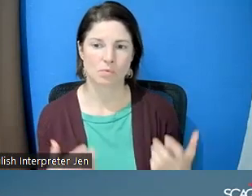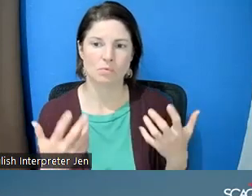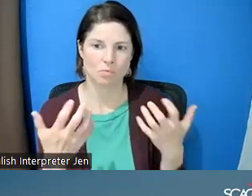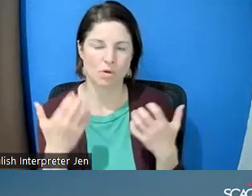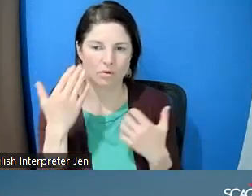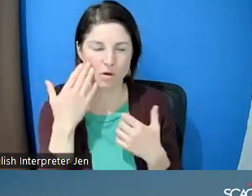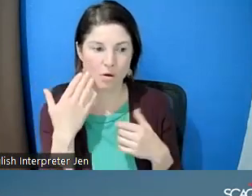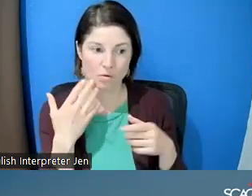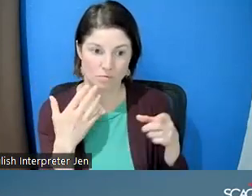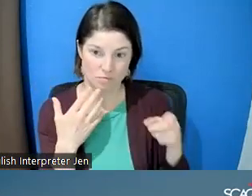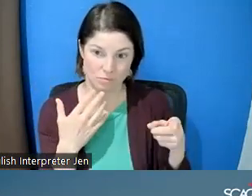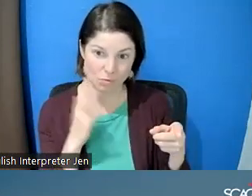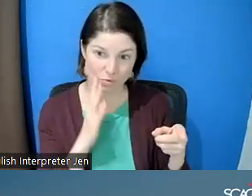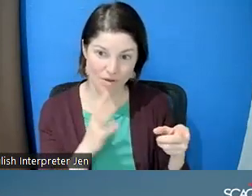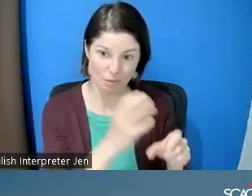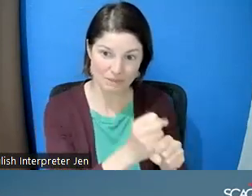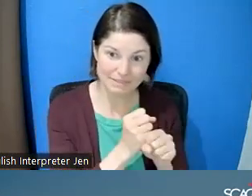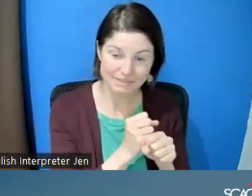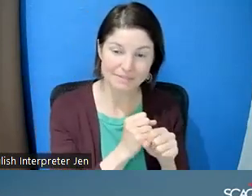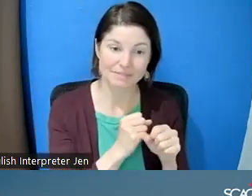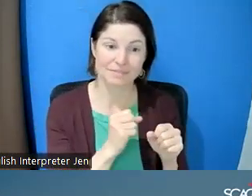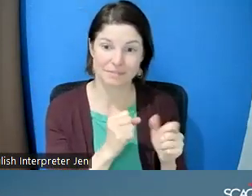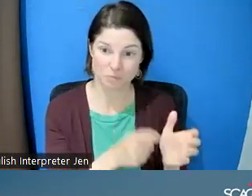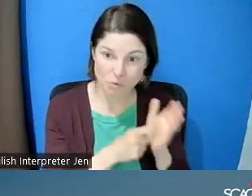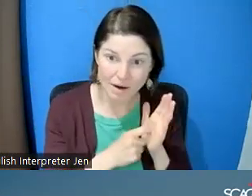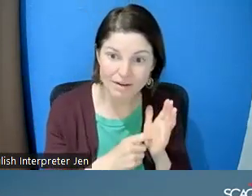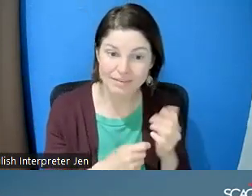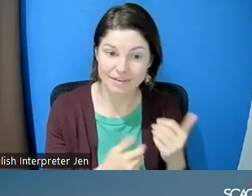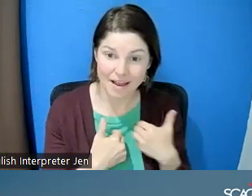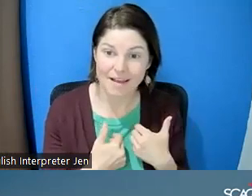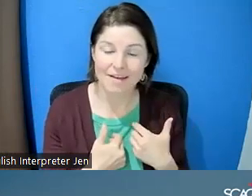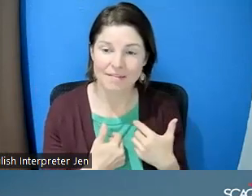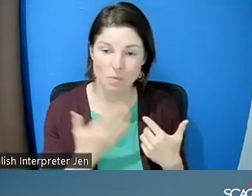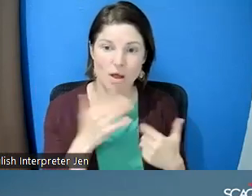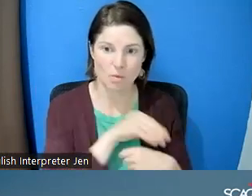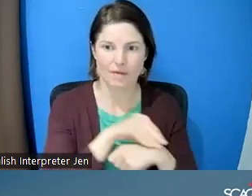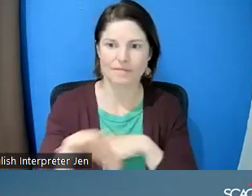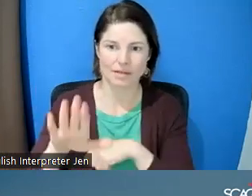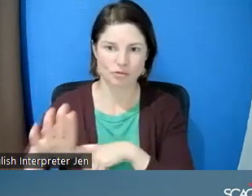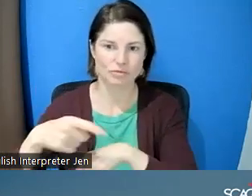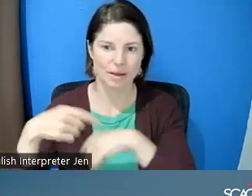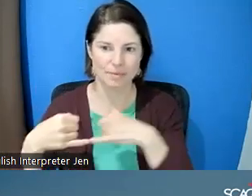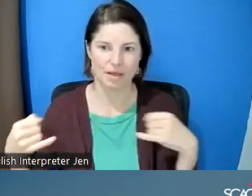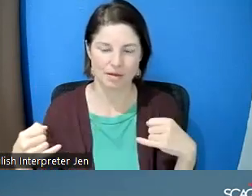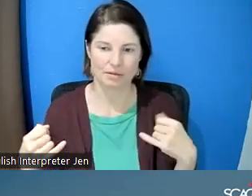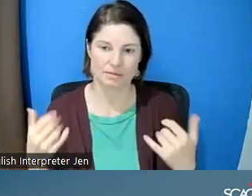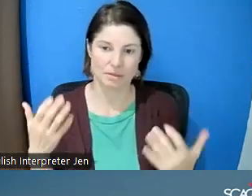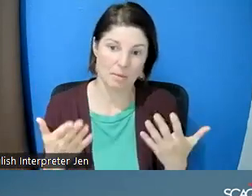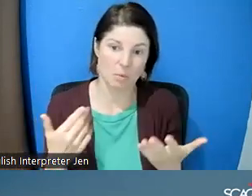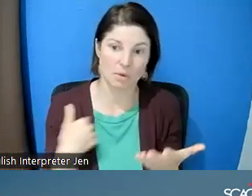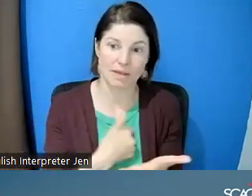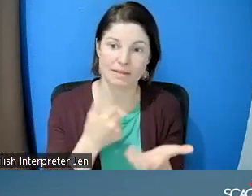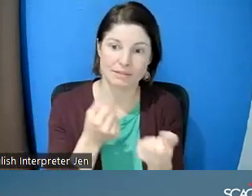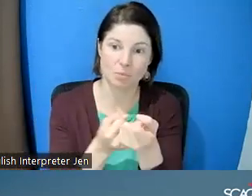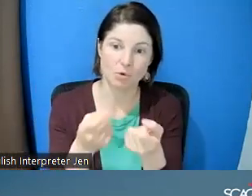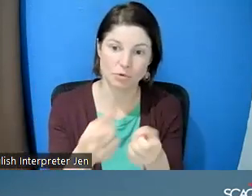to be working on, because they affect your timeline, and we're just wondering if we can provide some sort of support. Okay, I